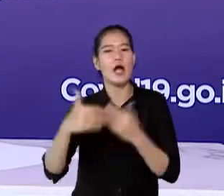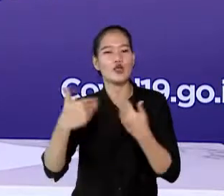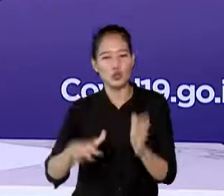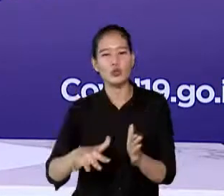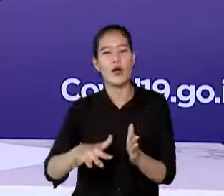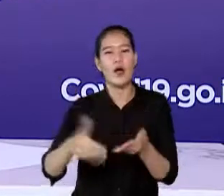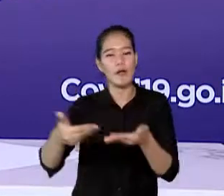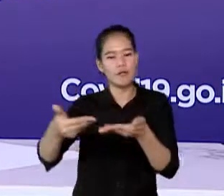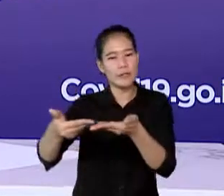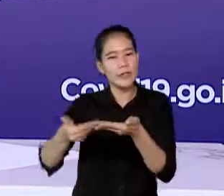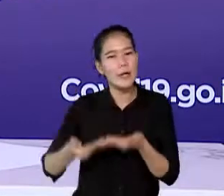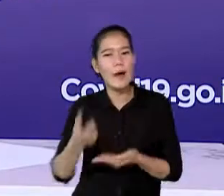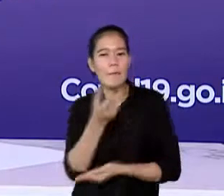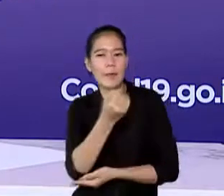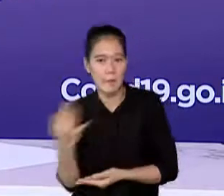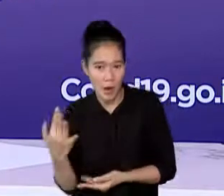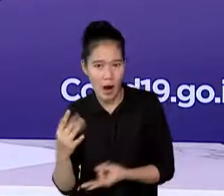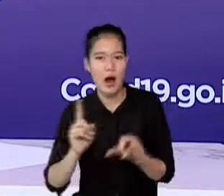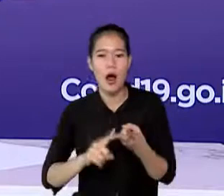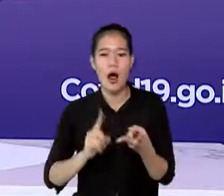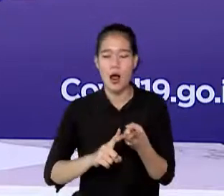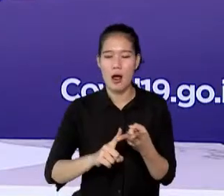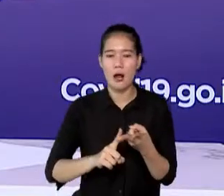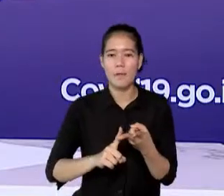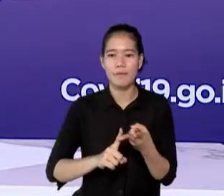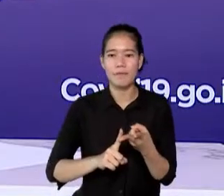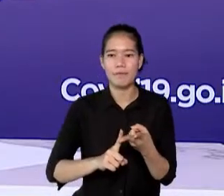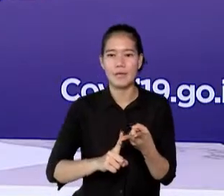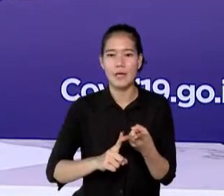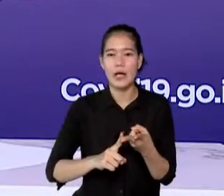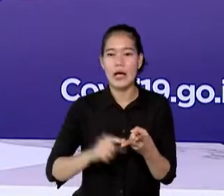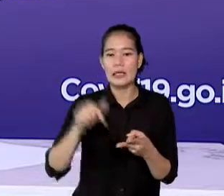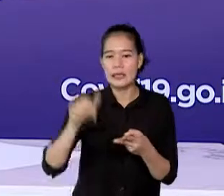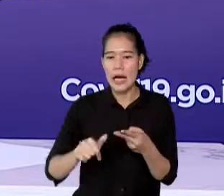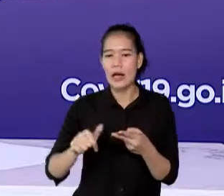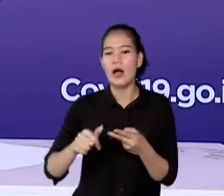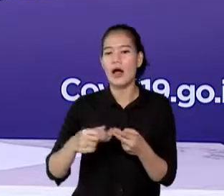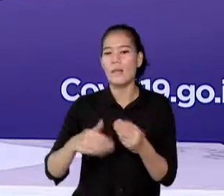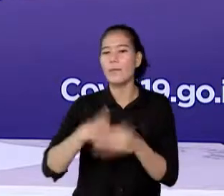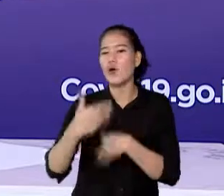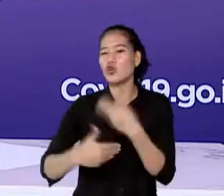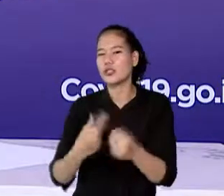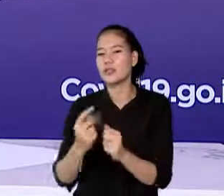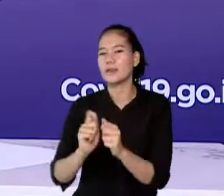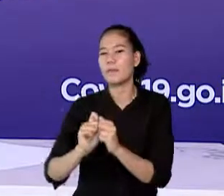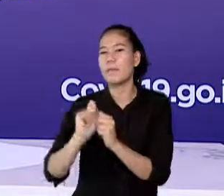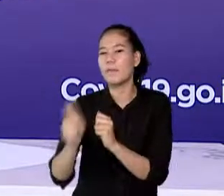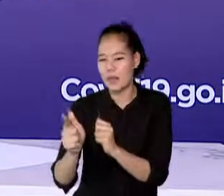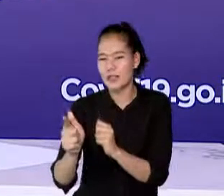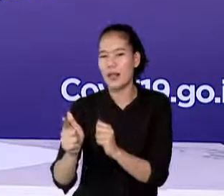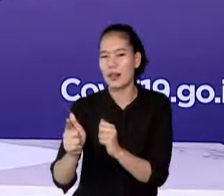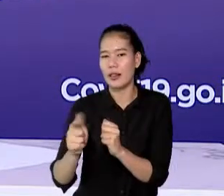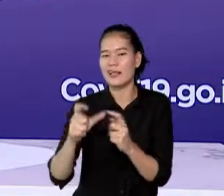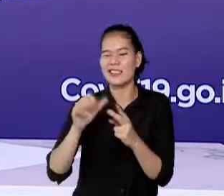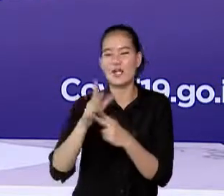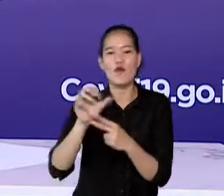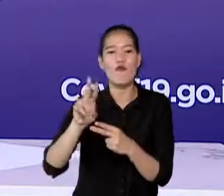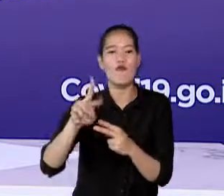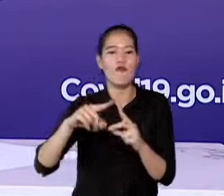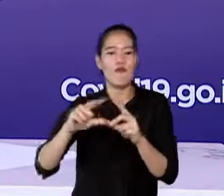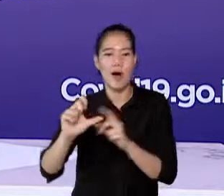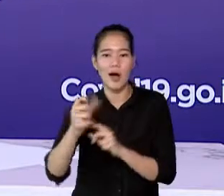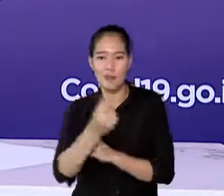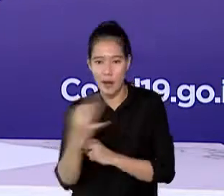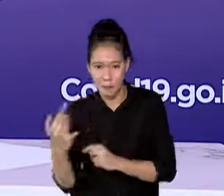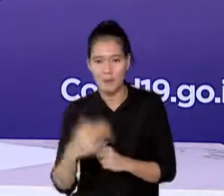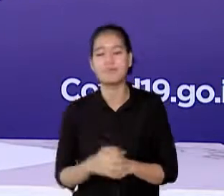administered so far, and how many more doses have been ordered so far? Thank you. Okay, thank you. To